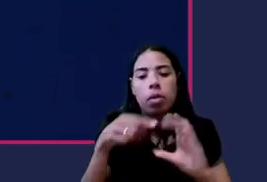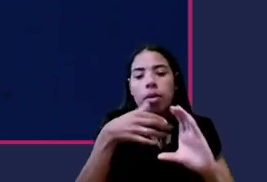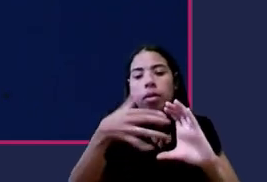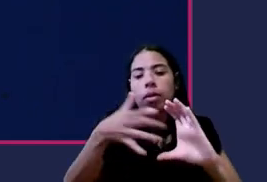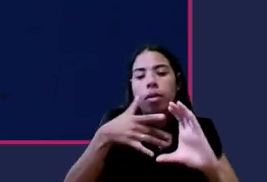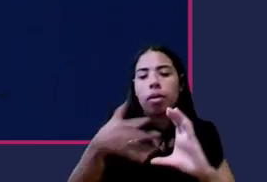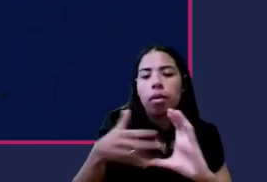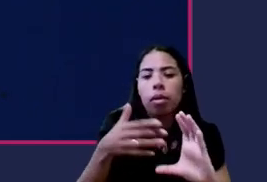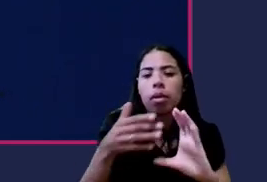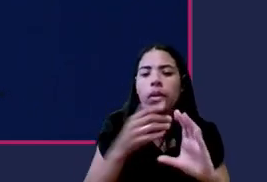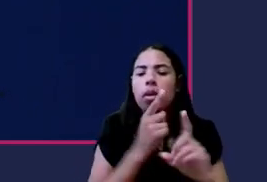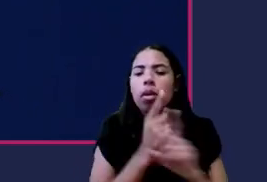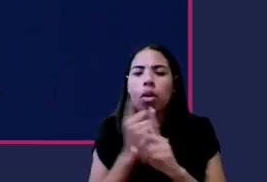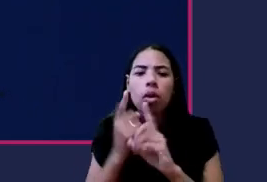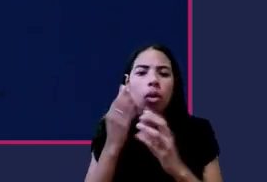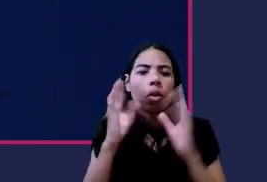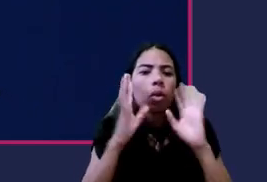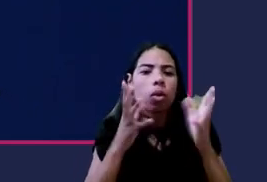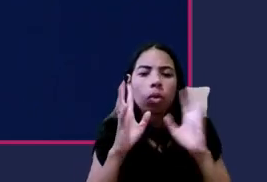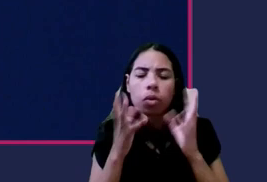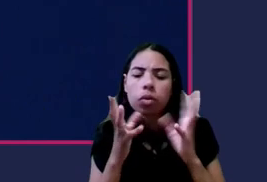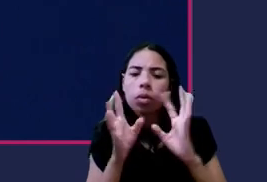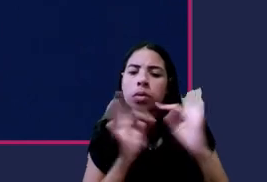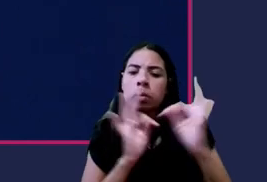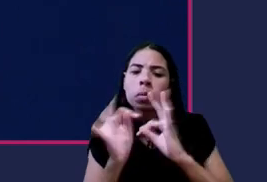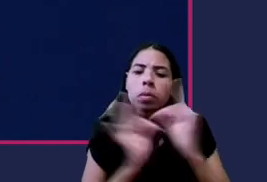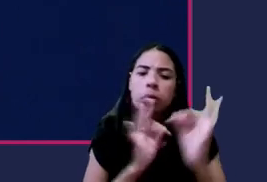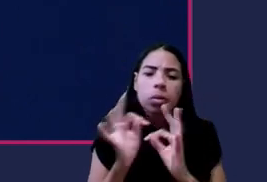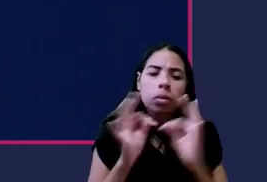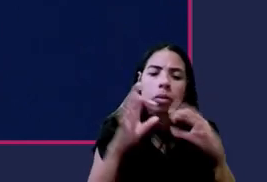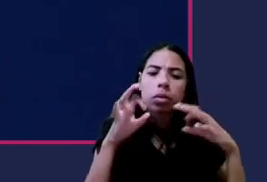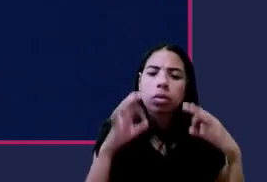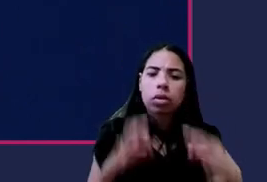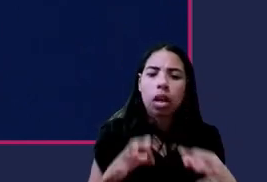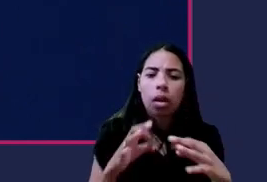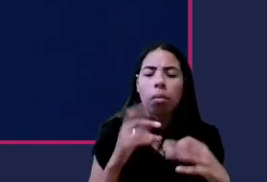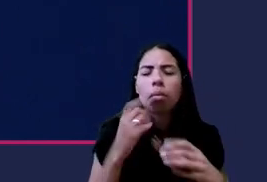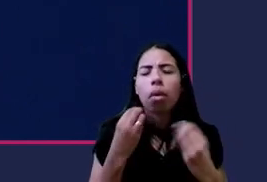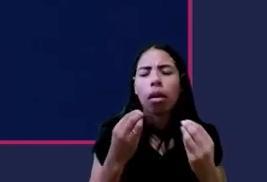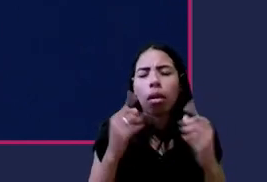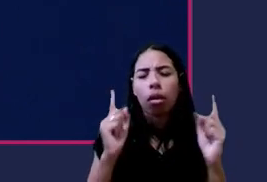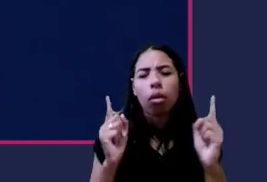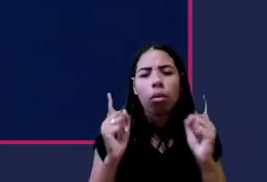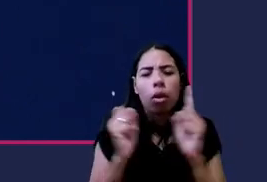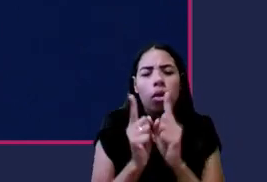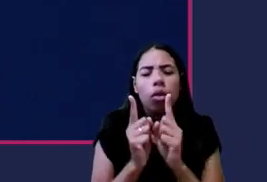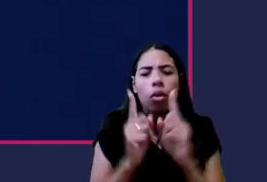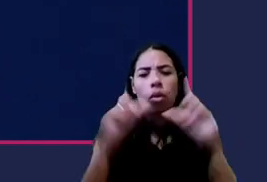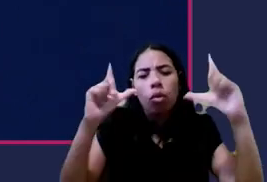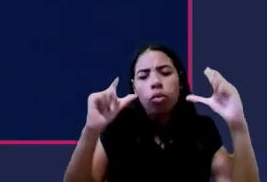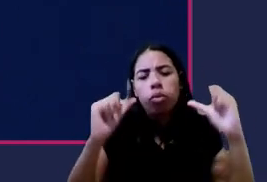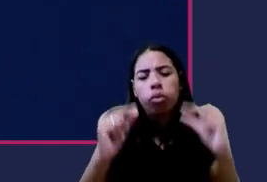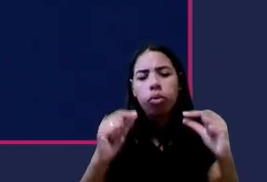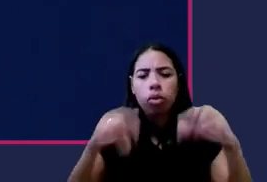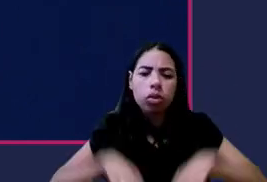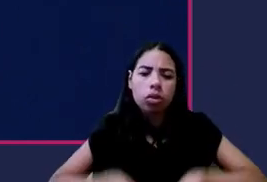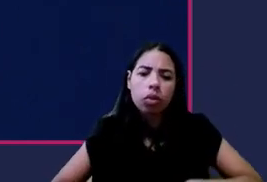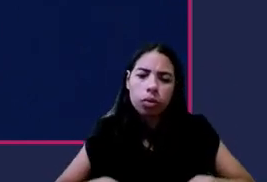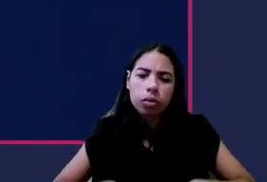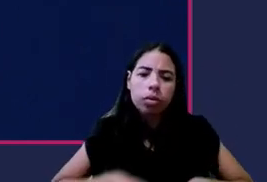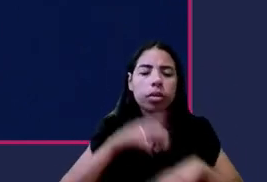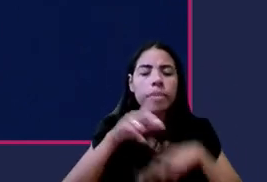further the awareness about these diseases, which are so important, so we can minimize the suffering of